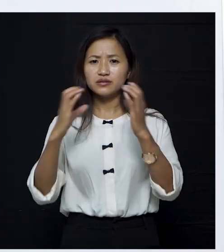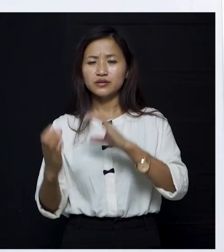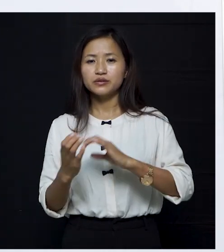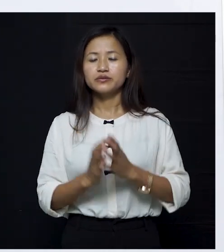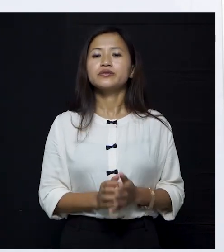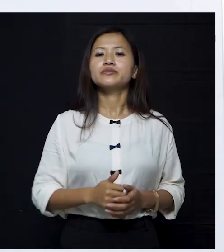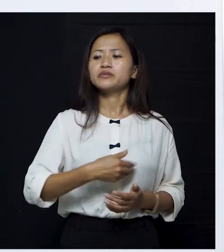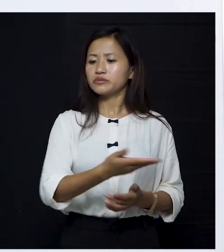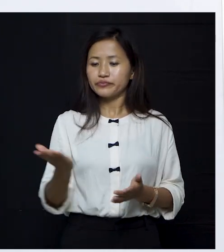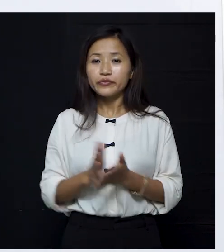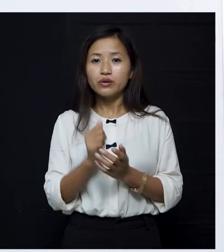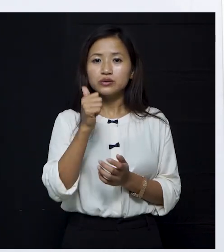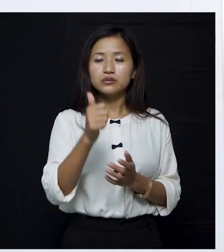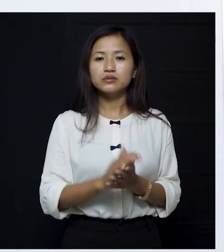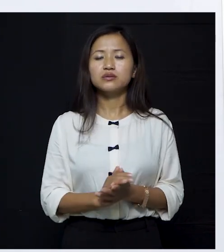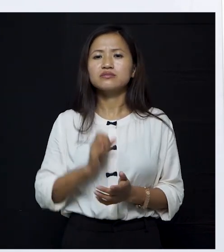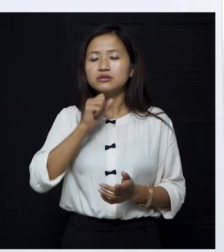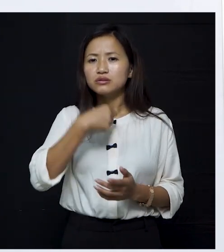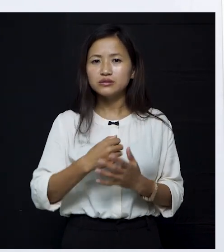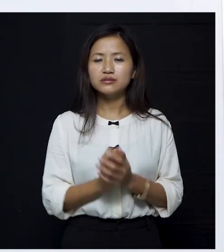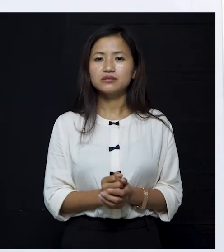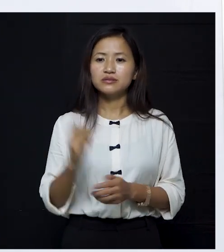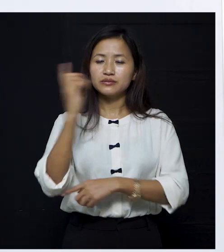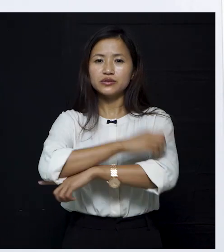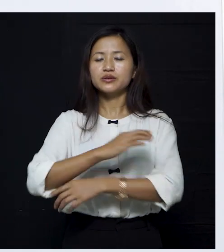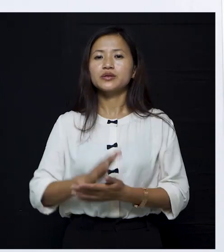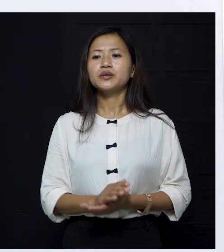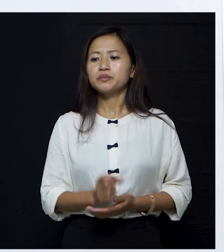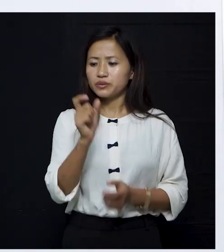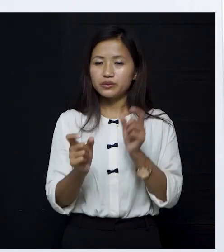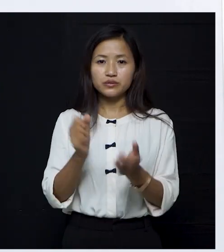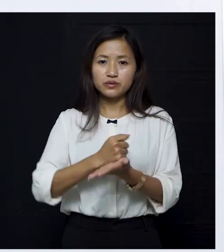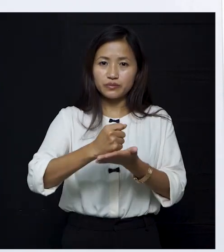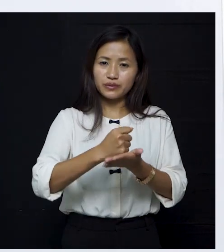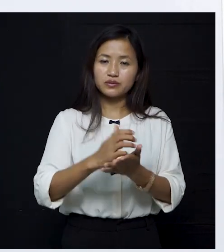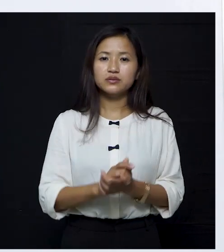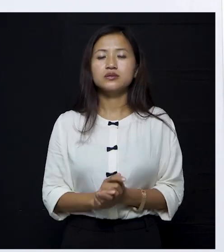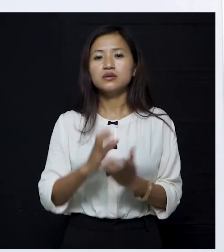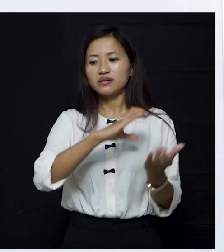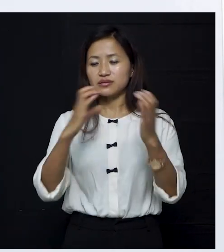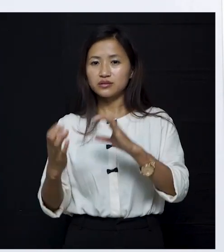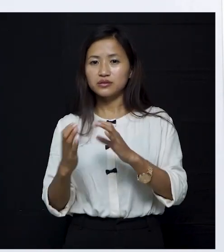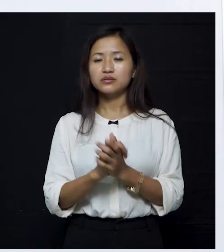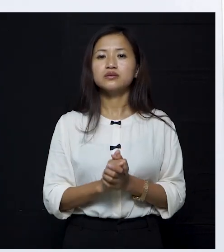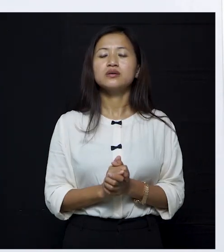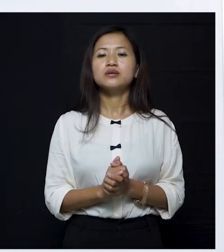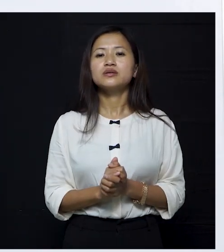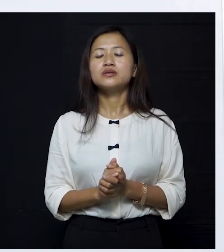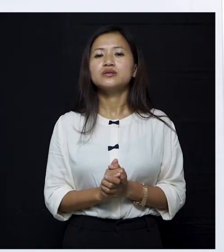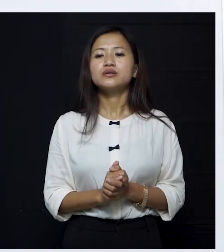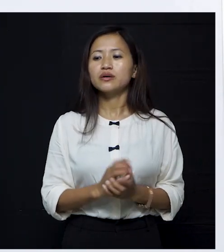the ancient time, okay, in the olden days, what people do is they used to practice this and exchanging, or they were called